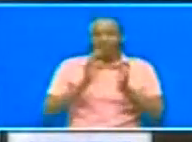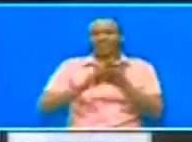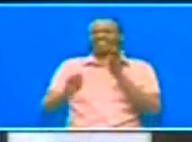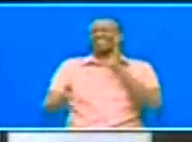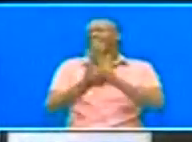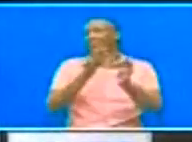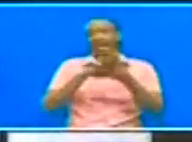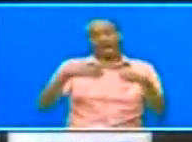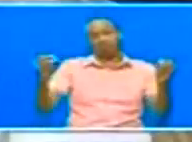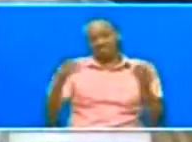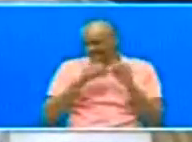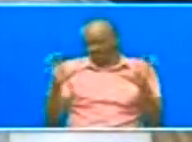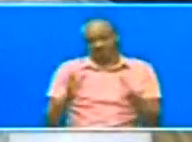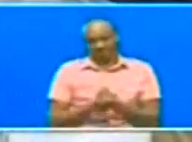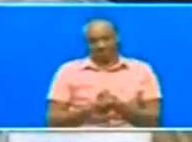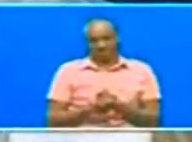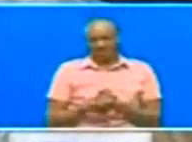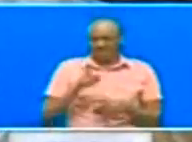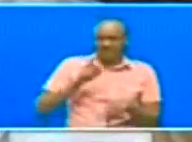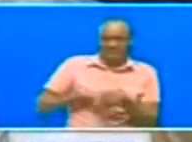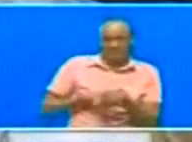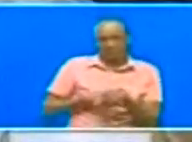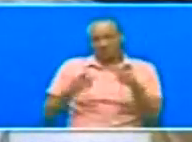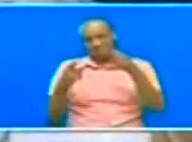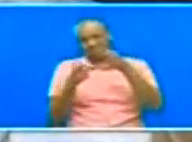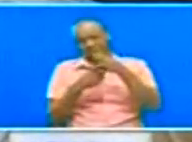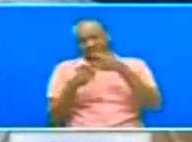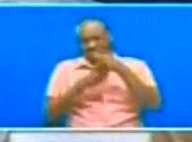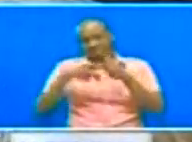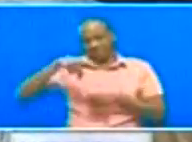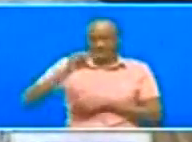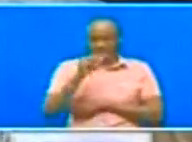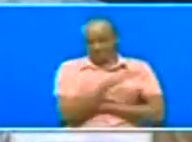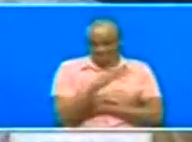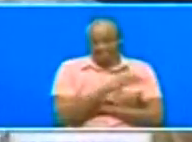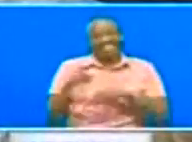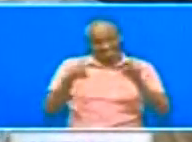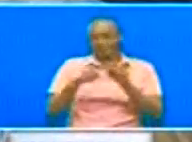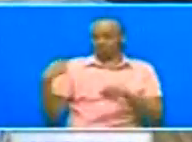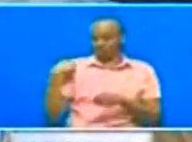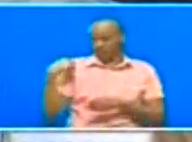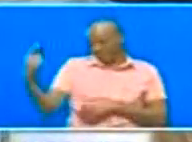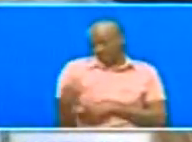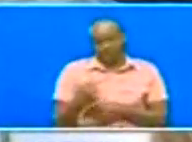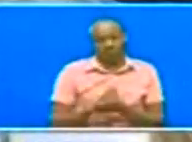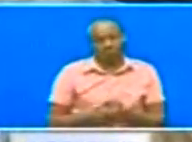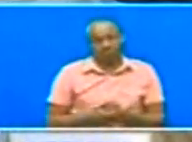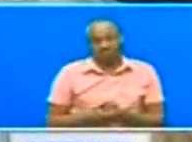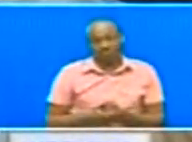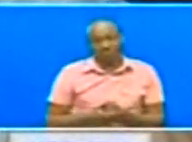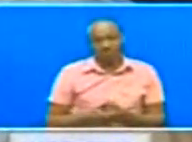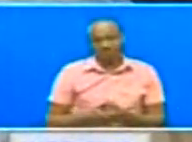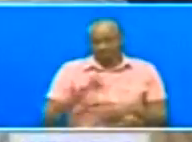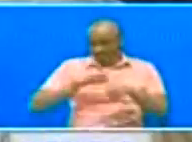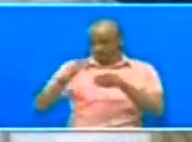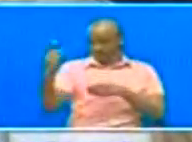nothing was coming out. And then at around 6 p.m., the same doctor came back. And when